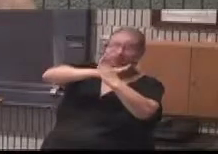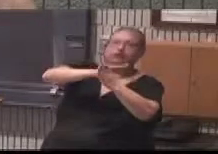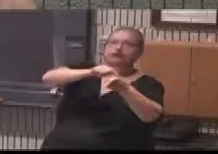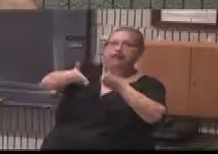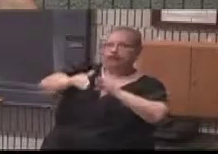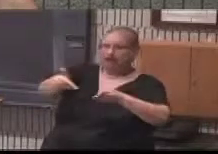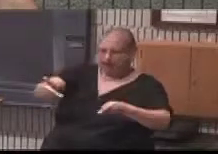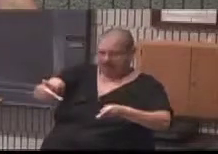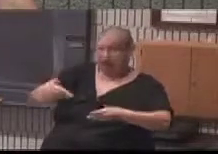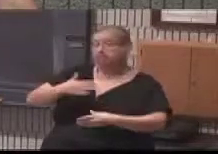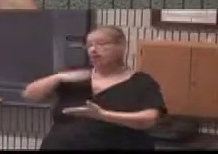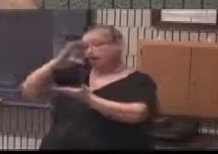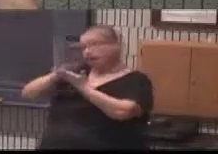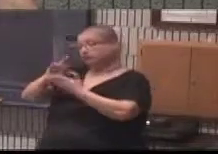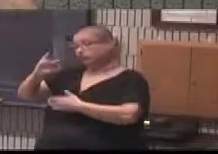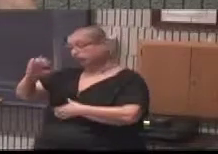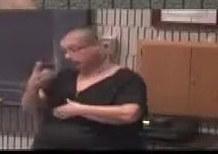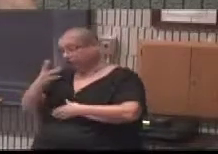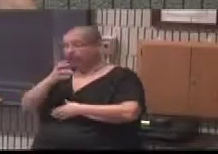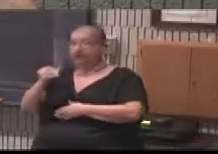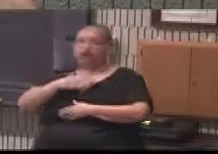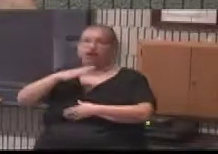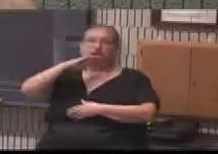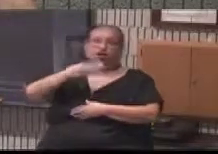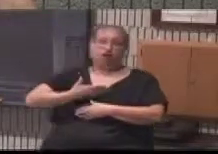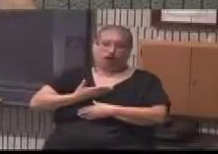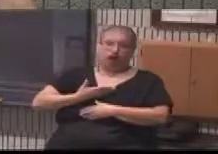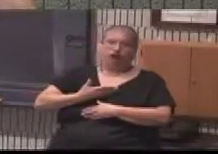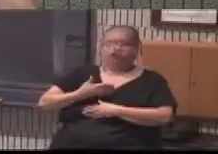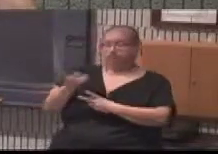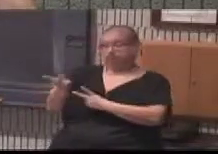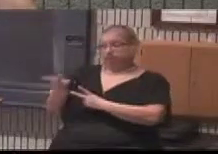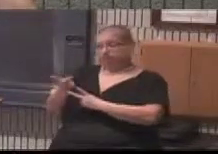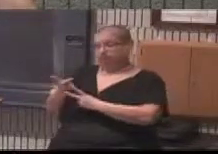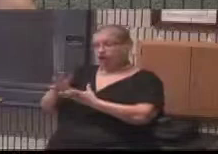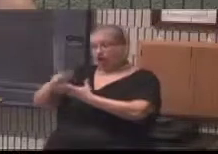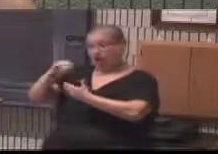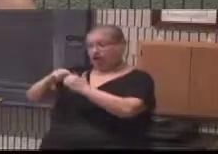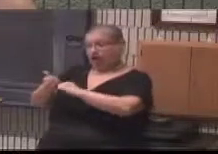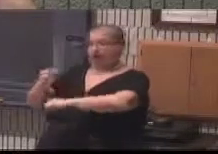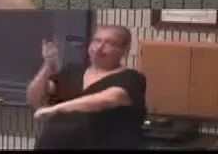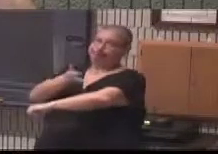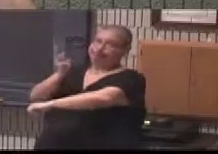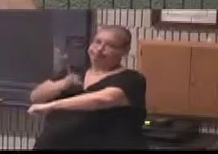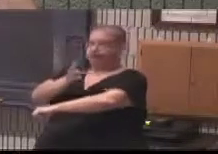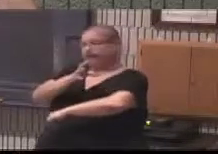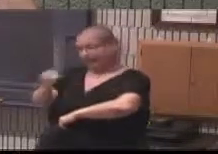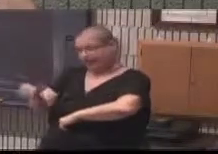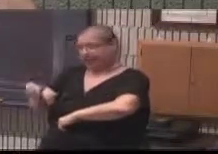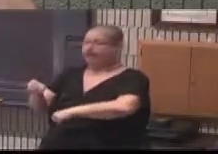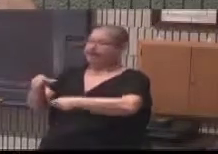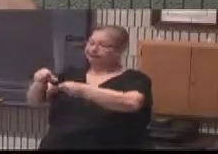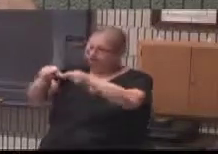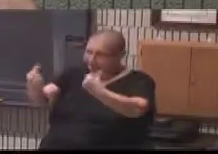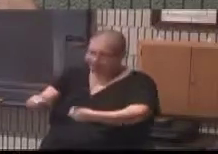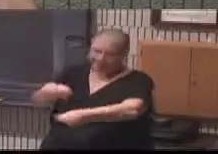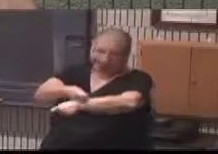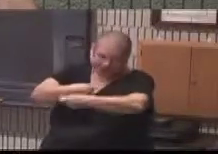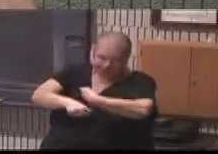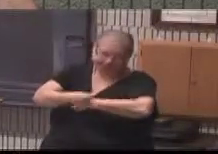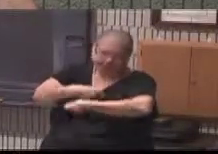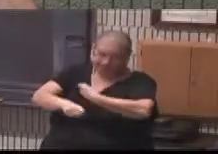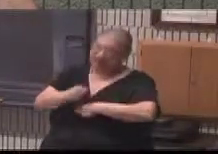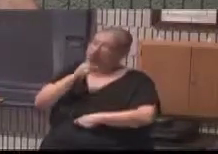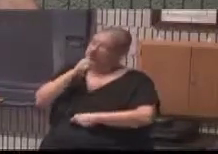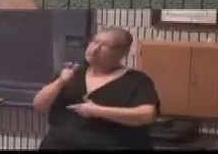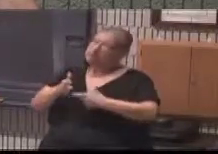My husband, Rich, and my daughter, Marissa, were trained how to perform the infusion and to do the weekly dressing changes. And it was a huge commitment. I have to say, this isn't